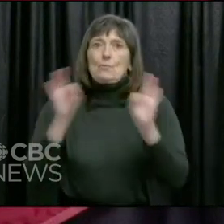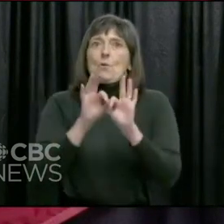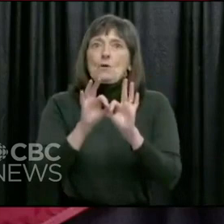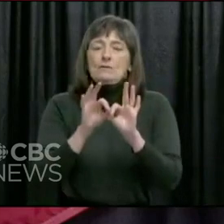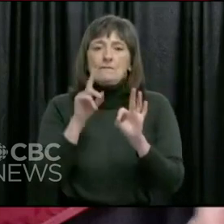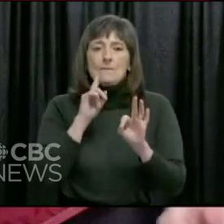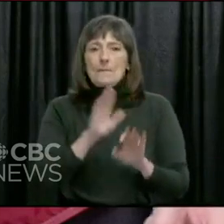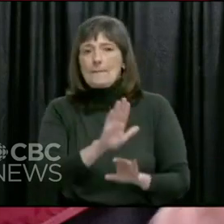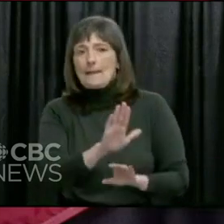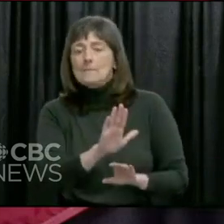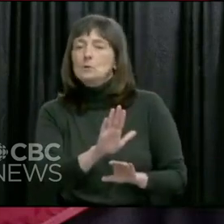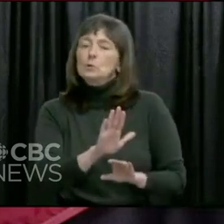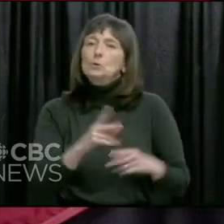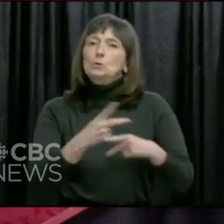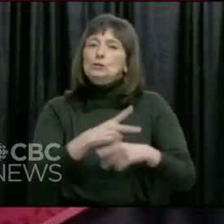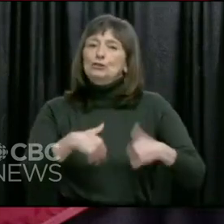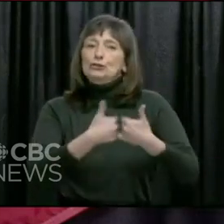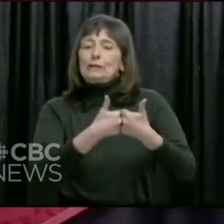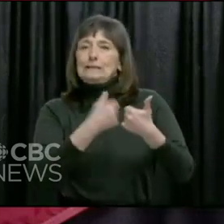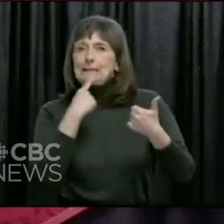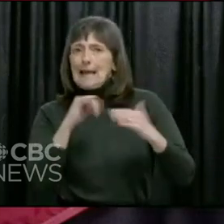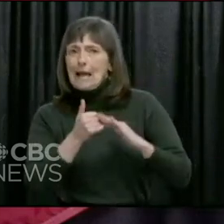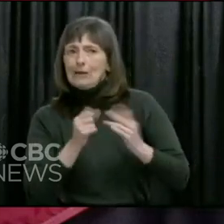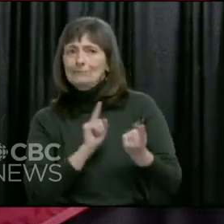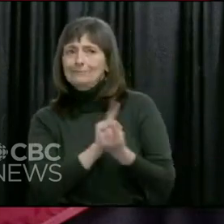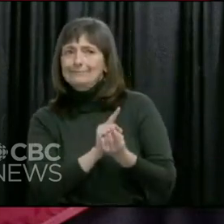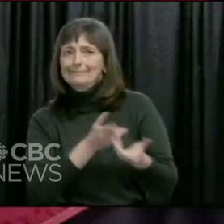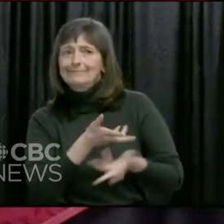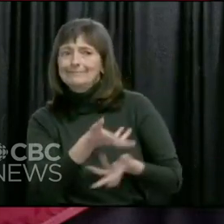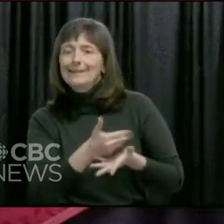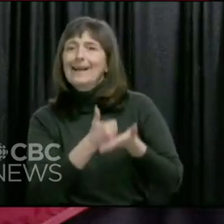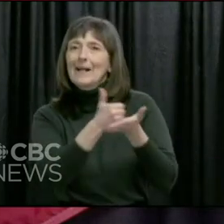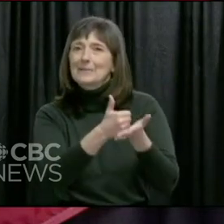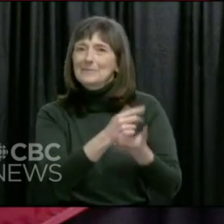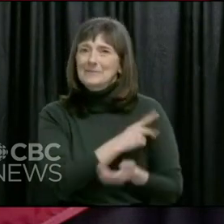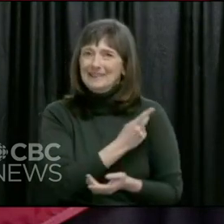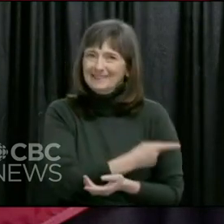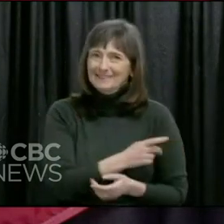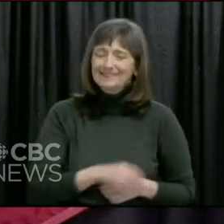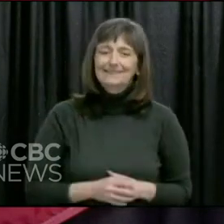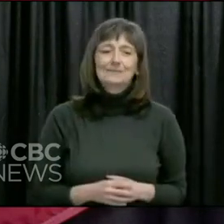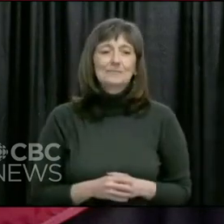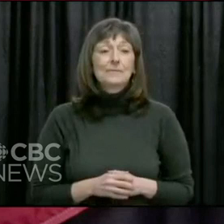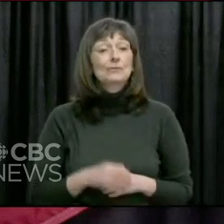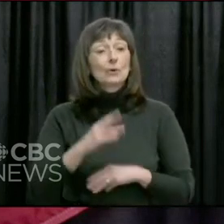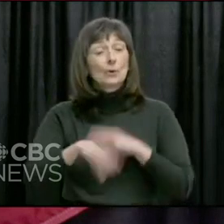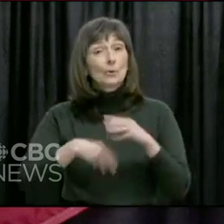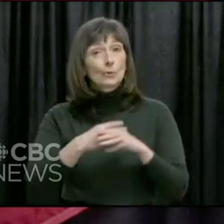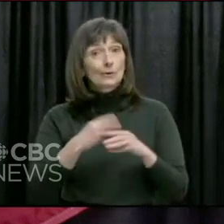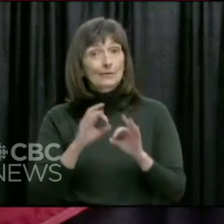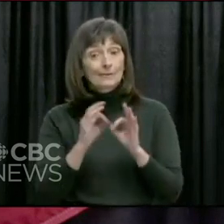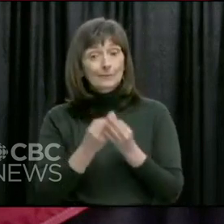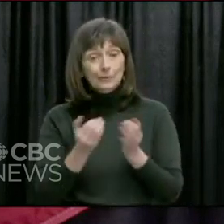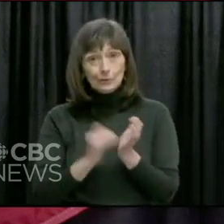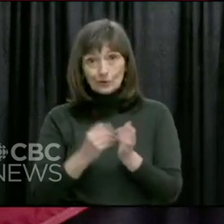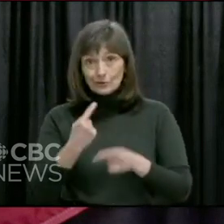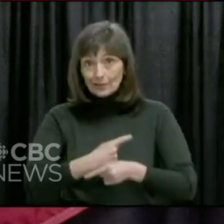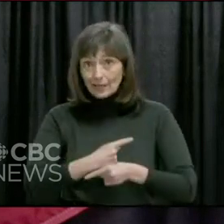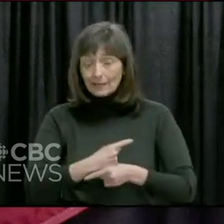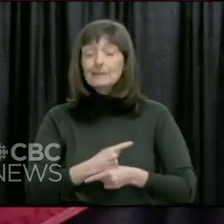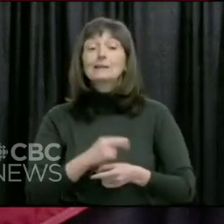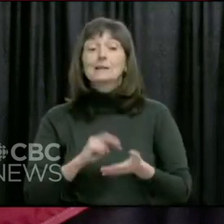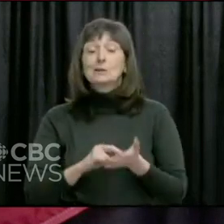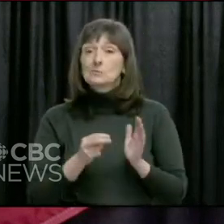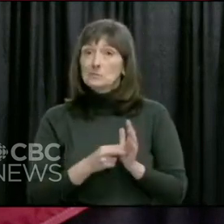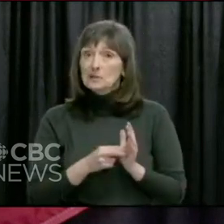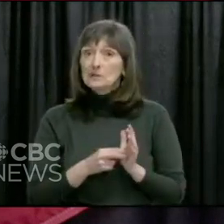additional challenges because of this pandemic. So making World Family Doctor Day also presents us with the opportunity to celebrate